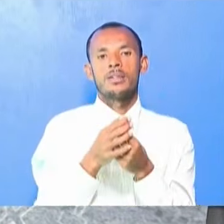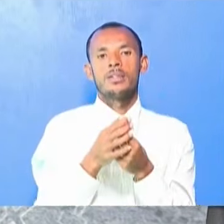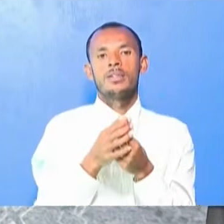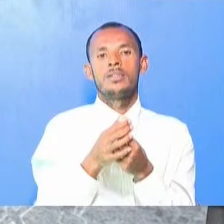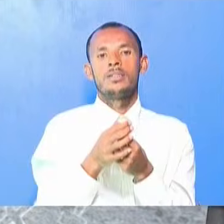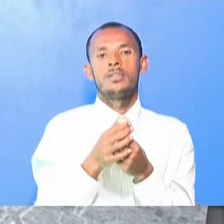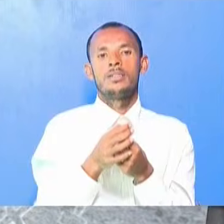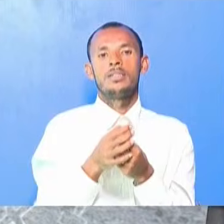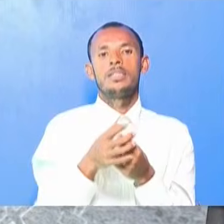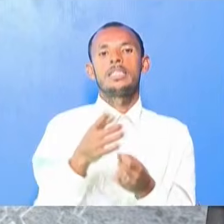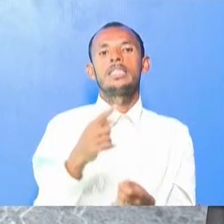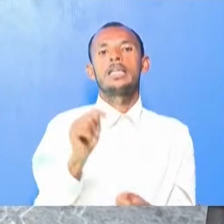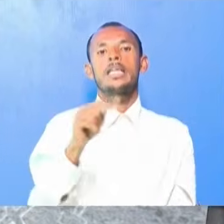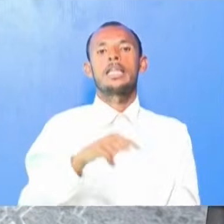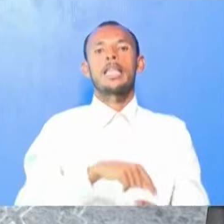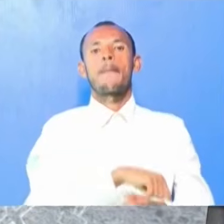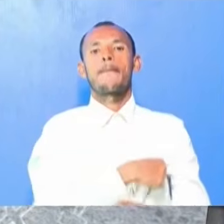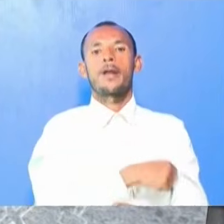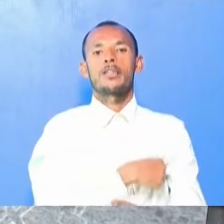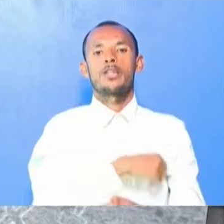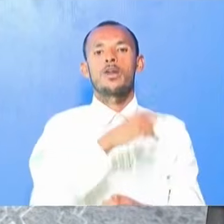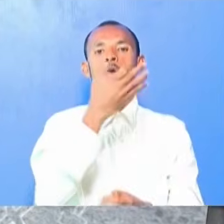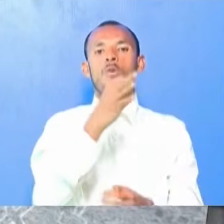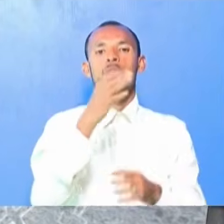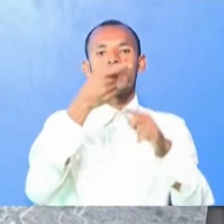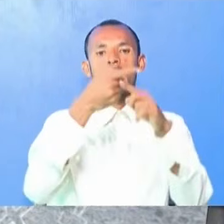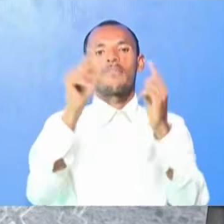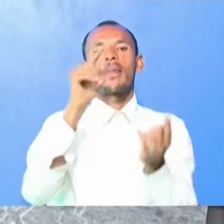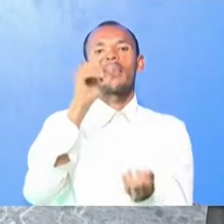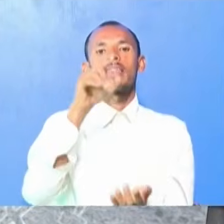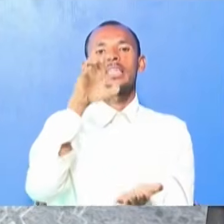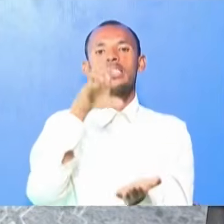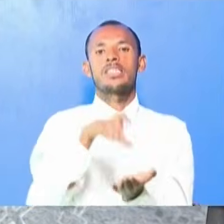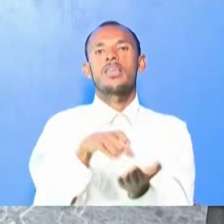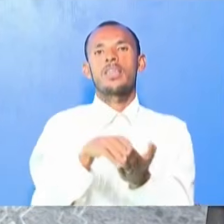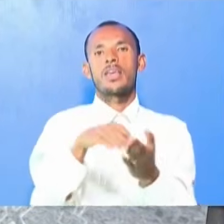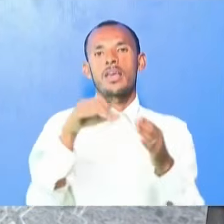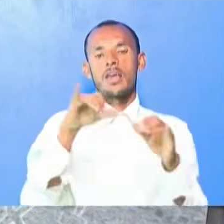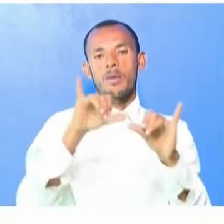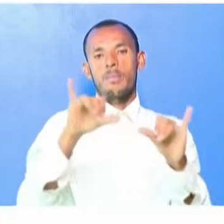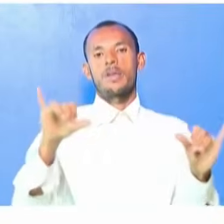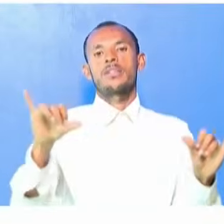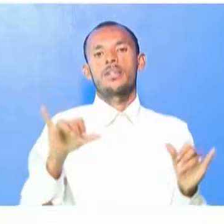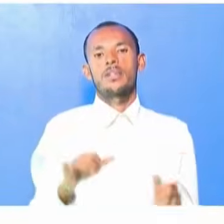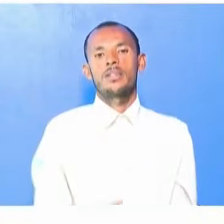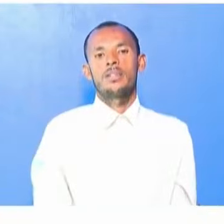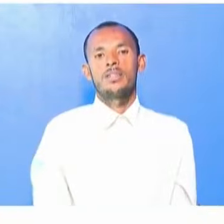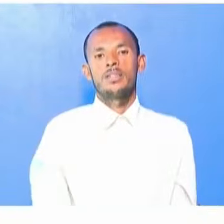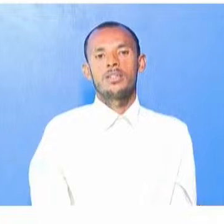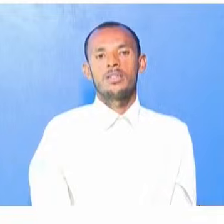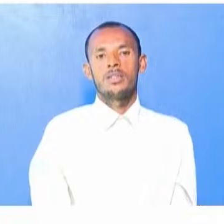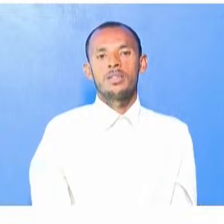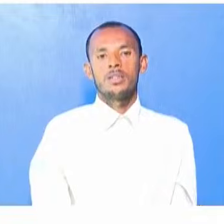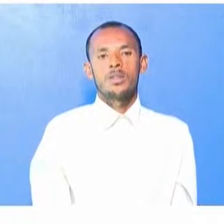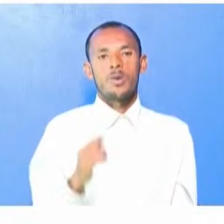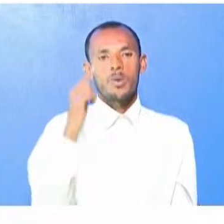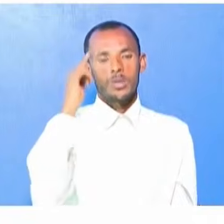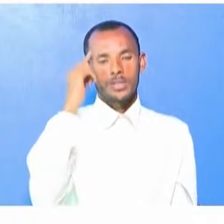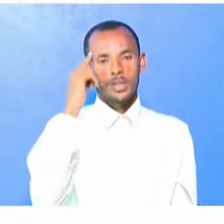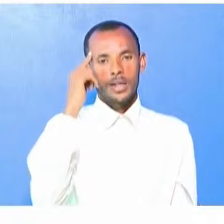the temperature of different city measured as follows. Consider